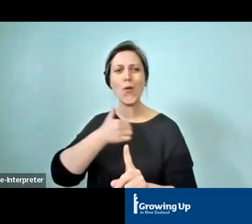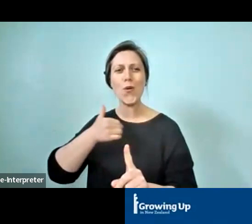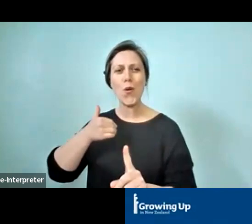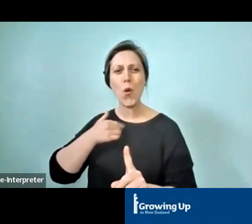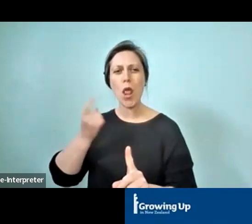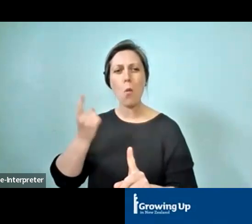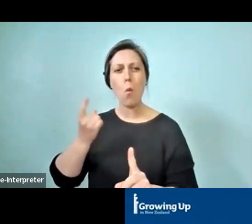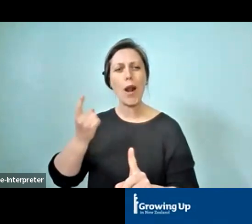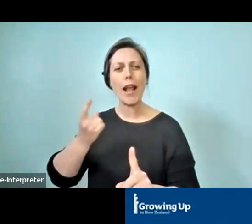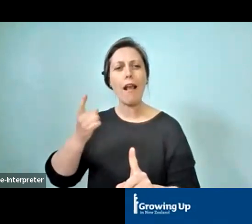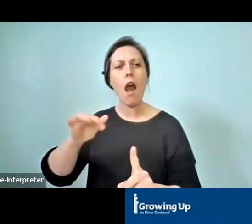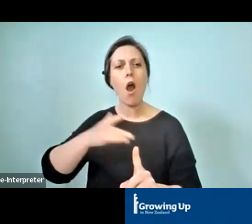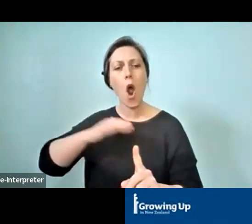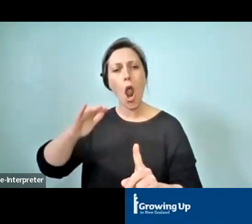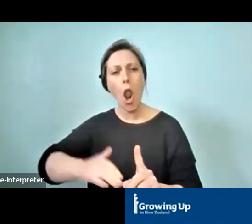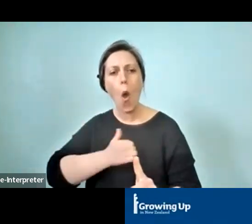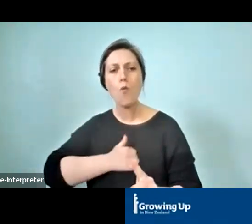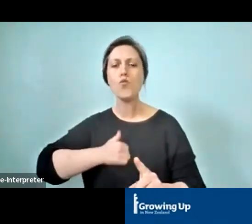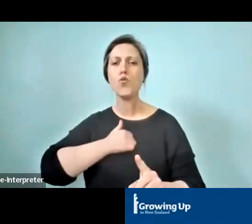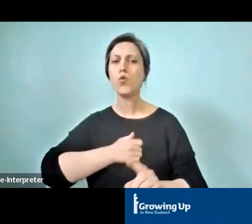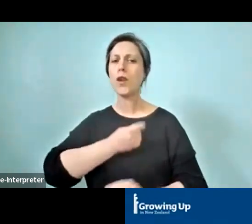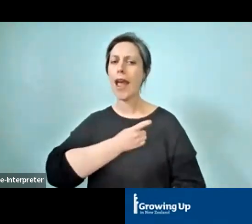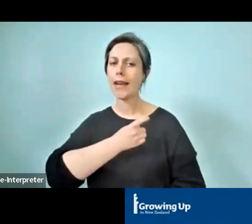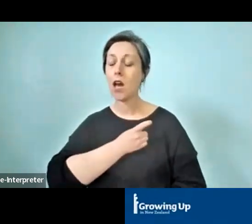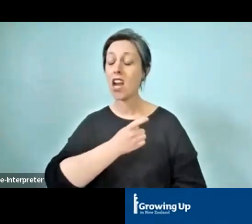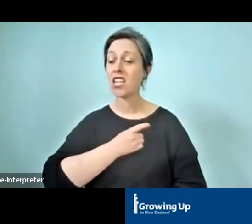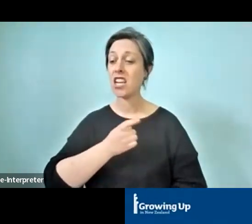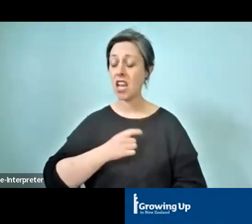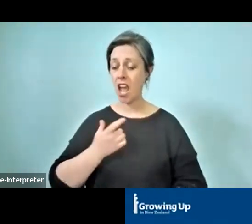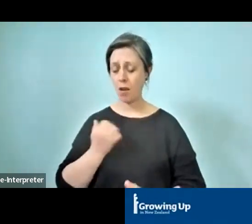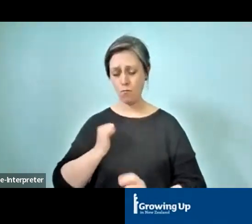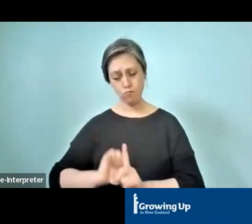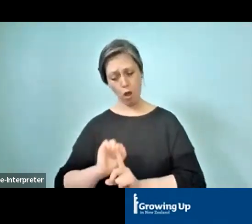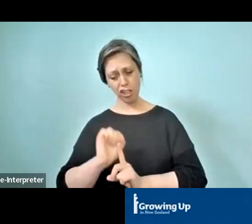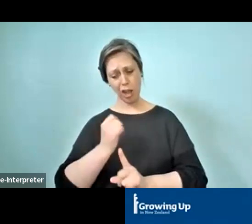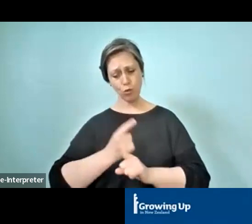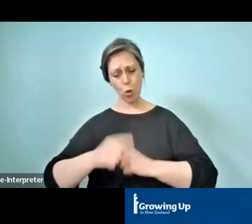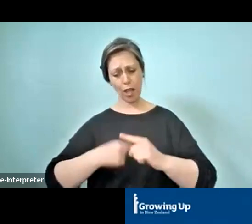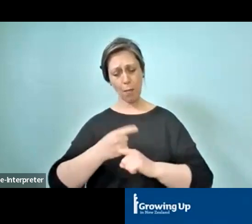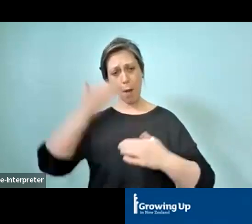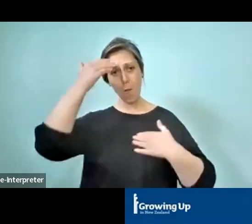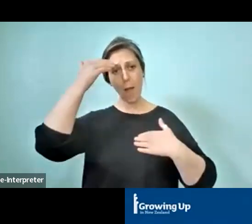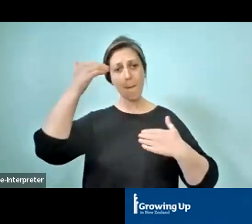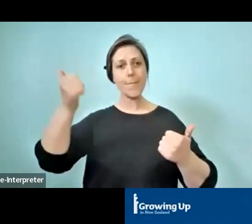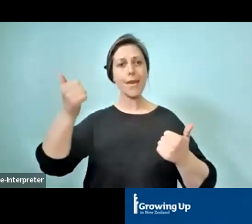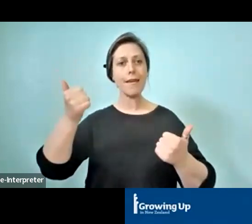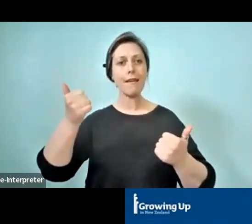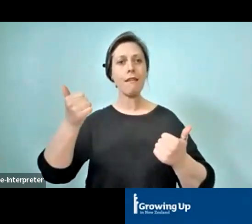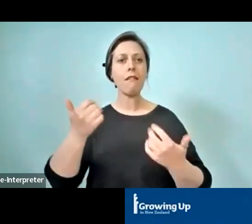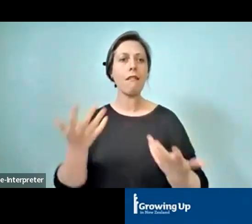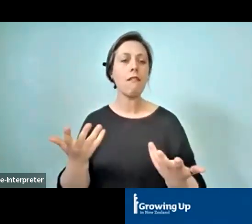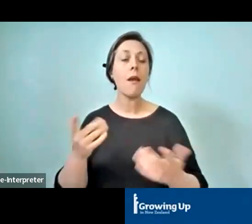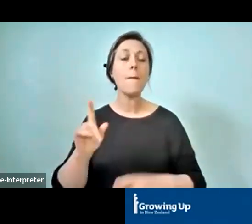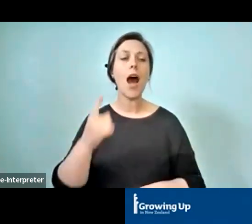anxiety, and get better about talking about mental wellness. But I'm hopeful. This is a